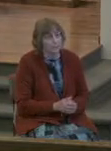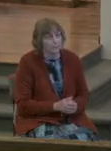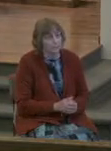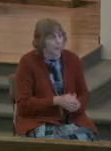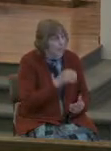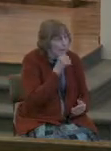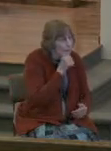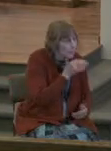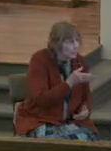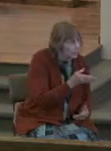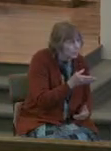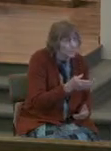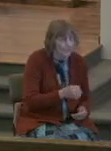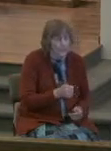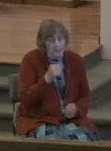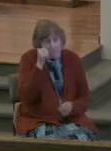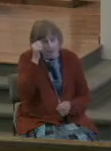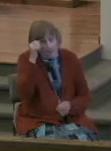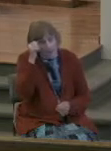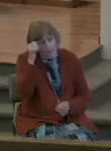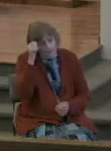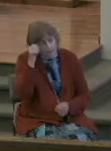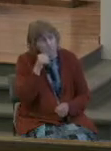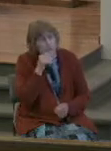How old are you?